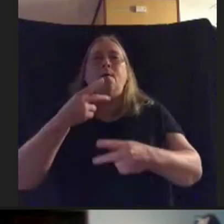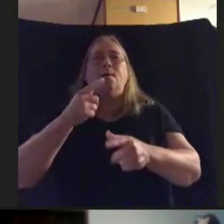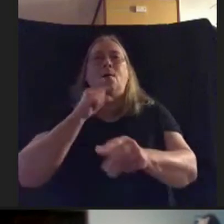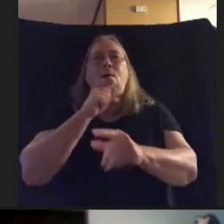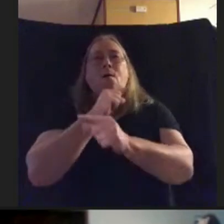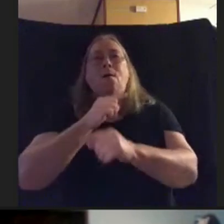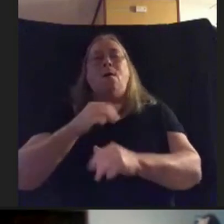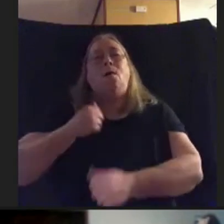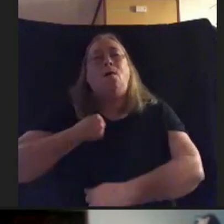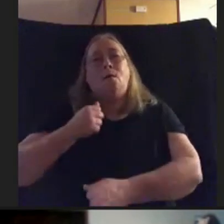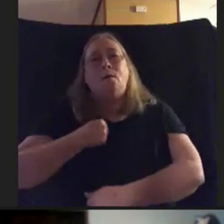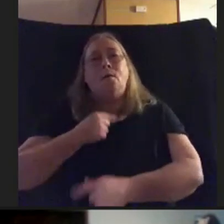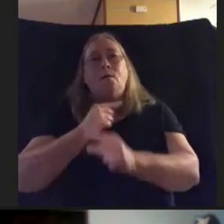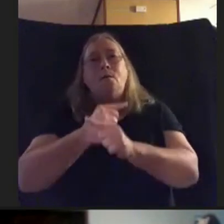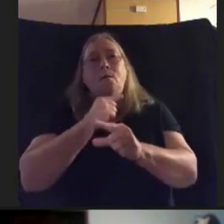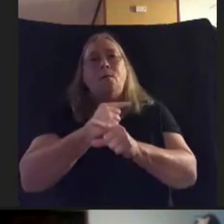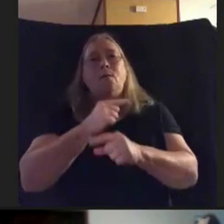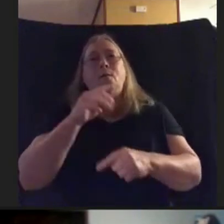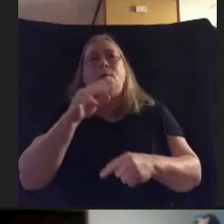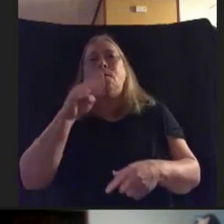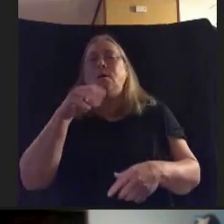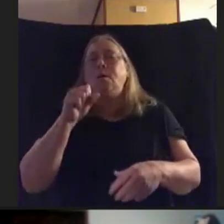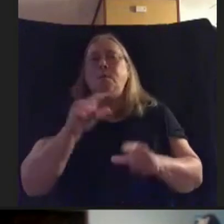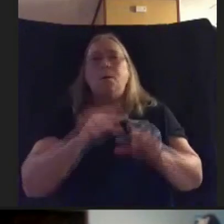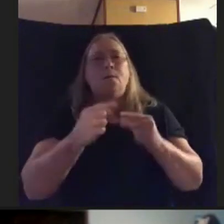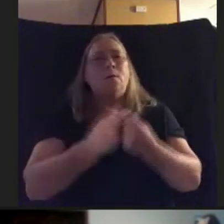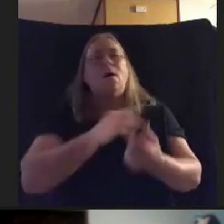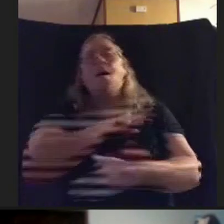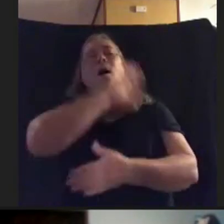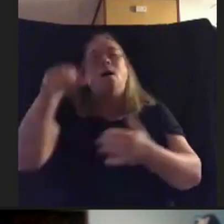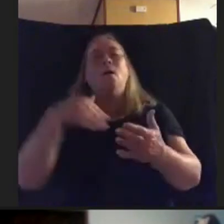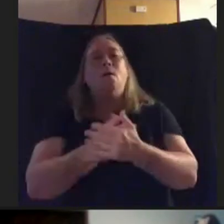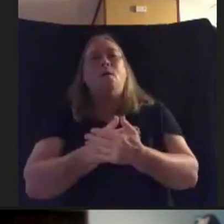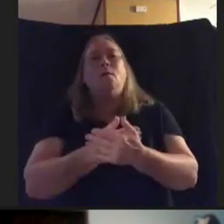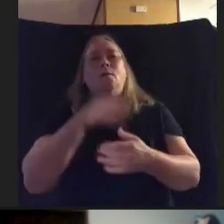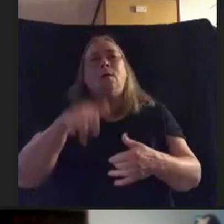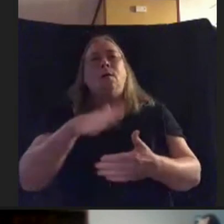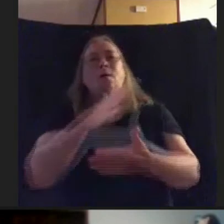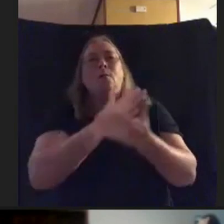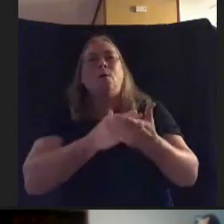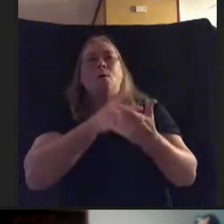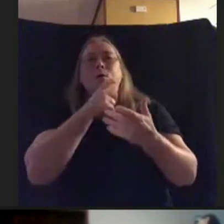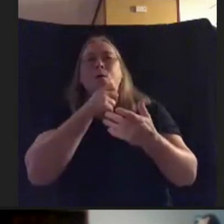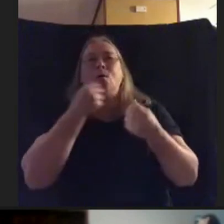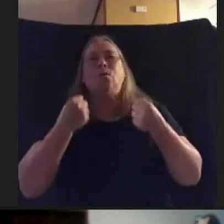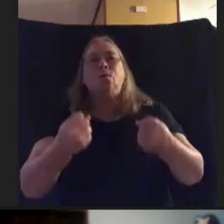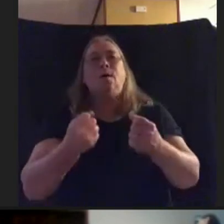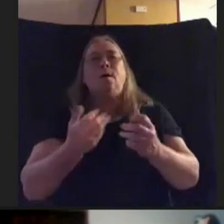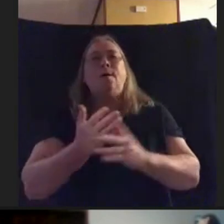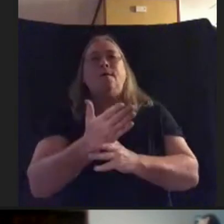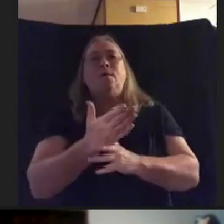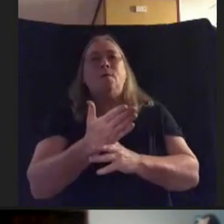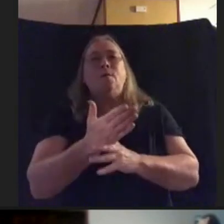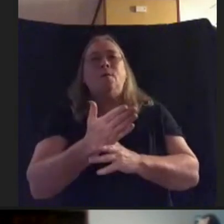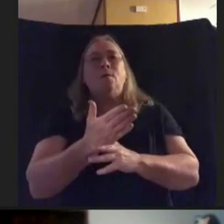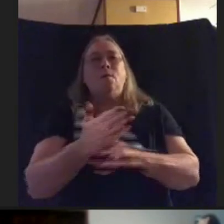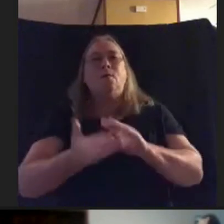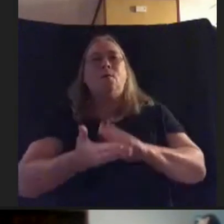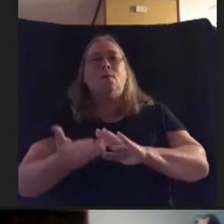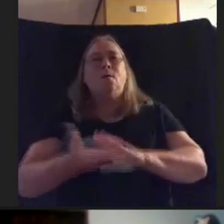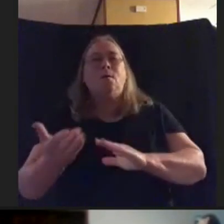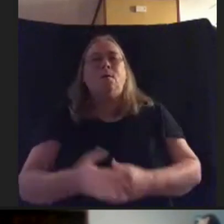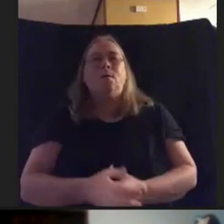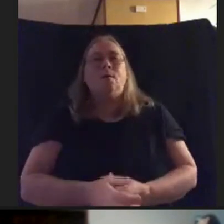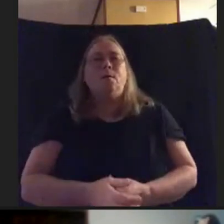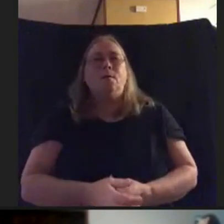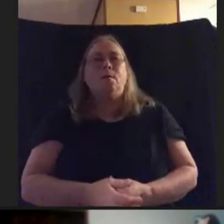enforcement, the EMS groups, everybody that's part of the drive-through operations that are out there when it's